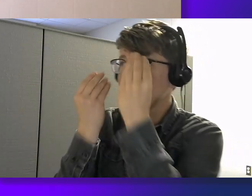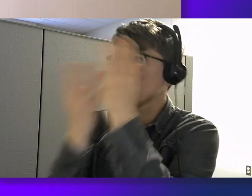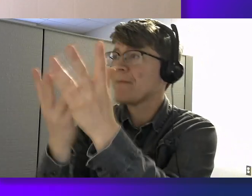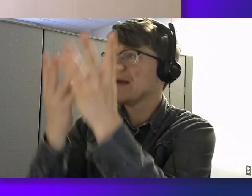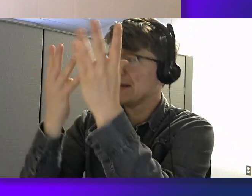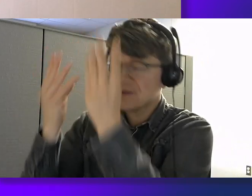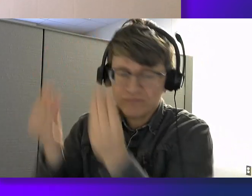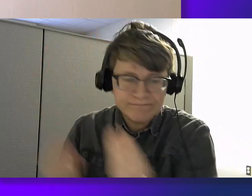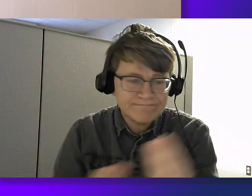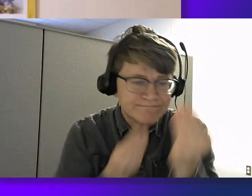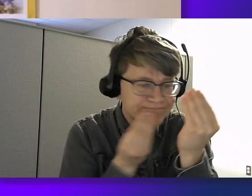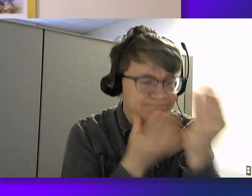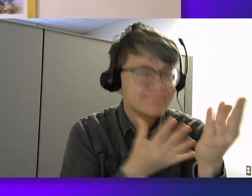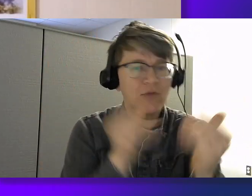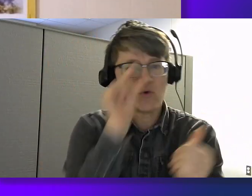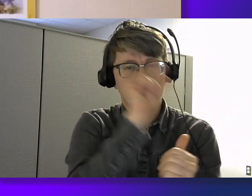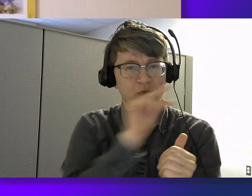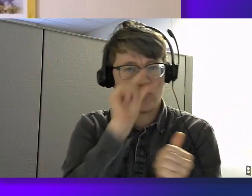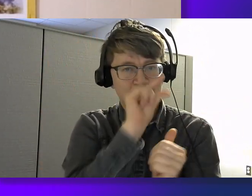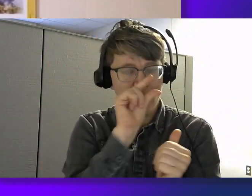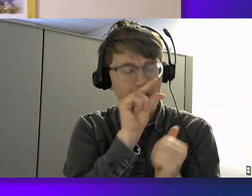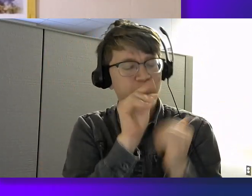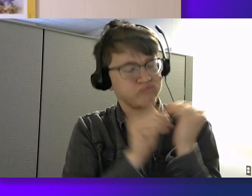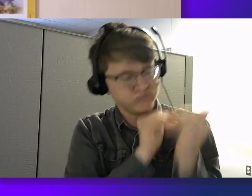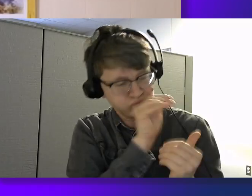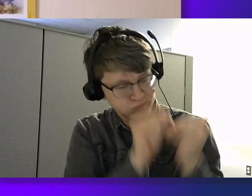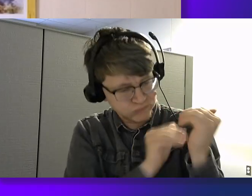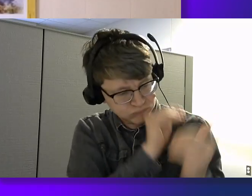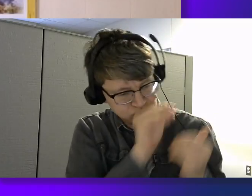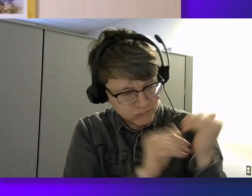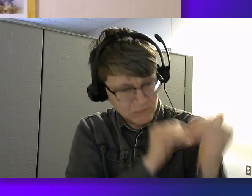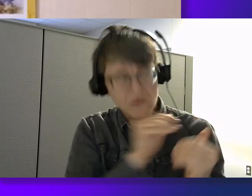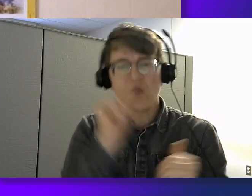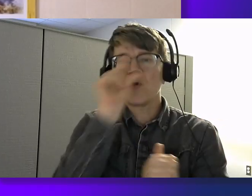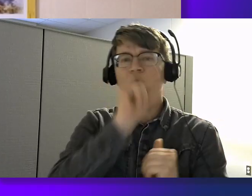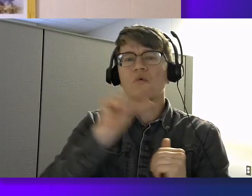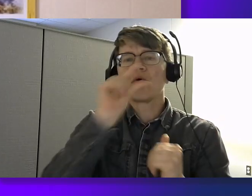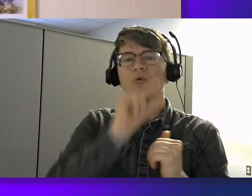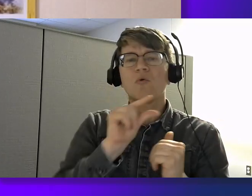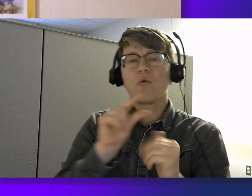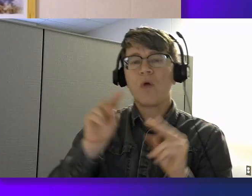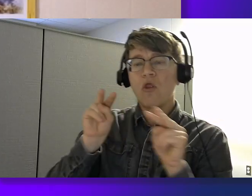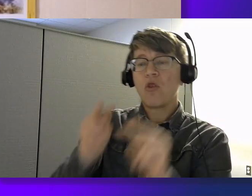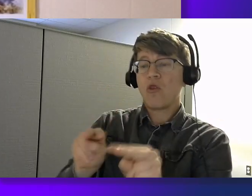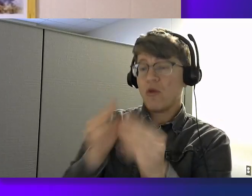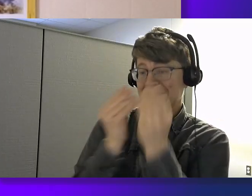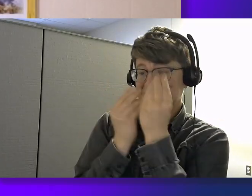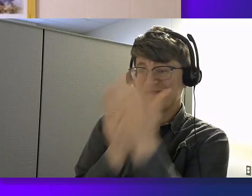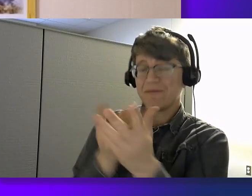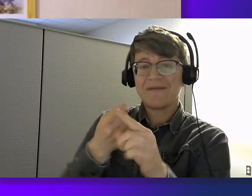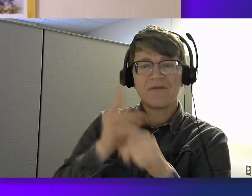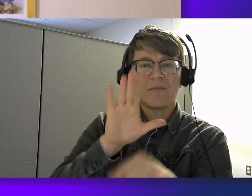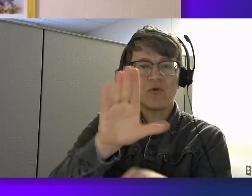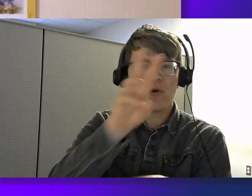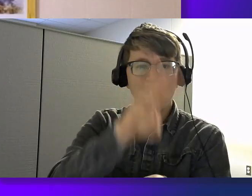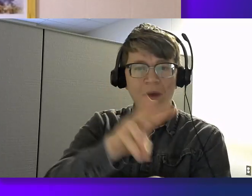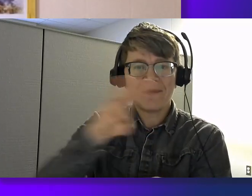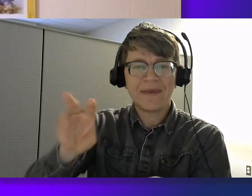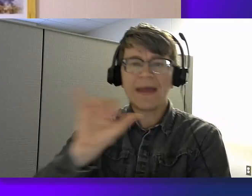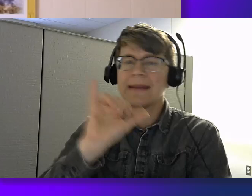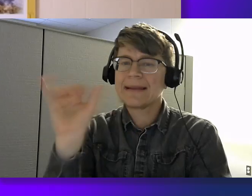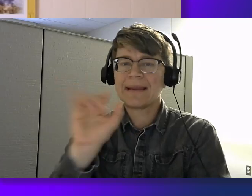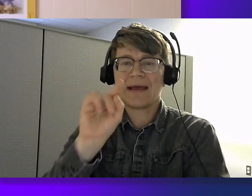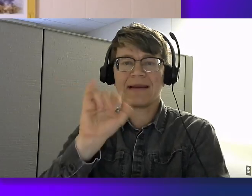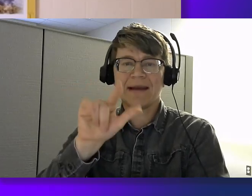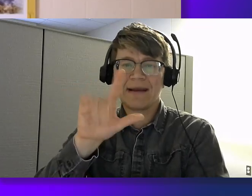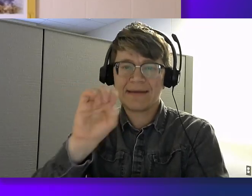content will be listed accordingly. While it processes the results, Google looks at information on your web page such as title tags, meta description,